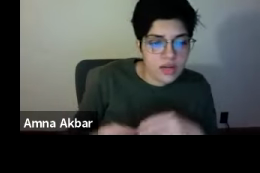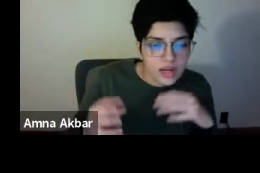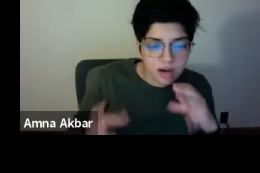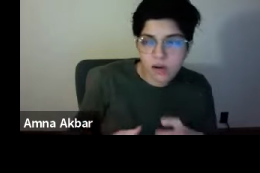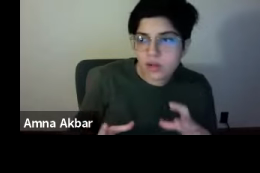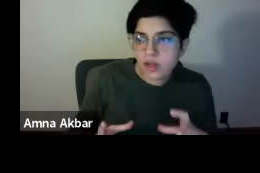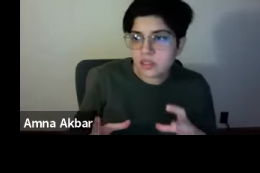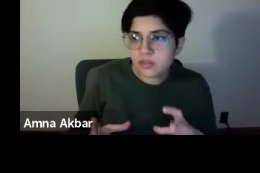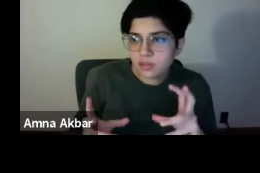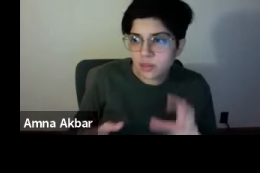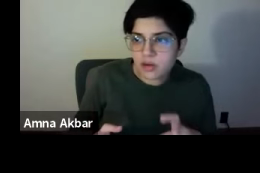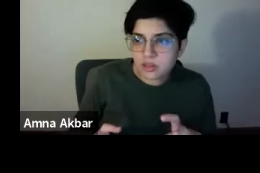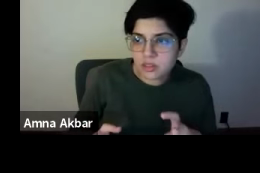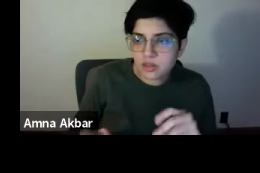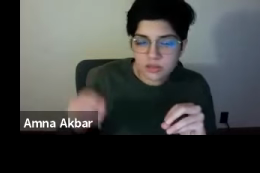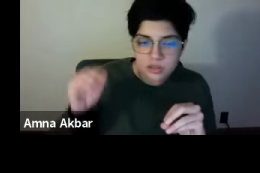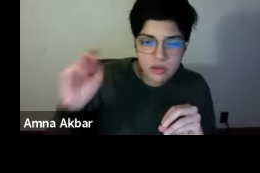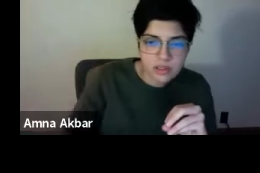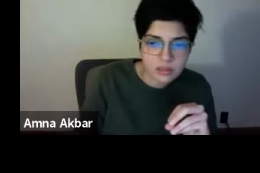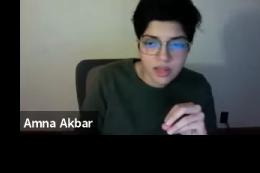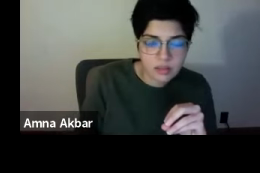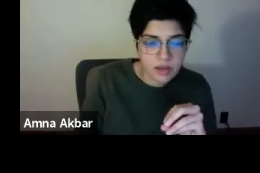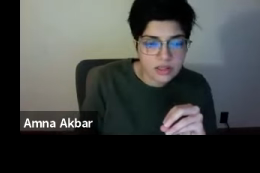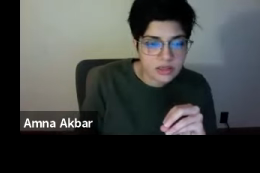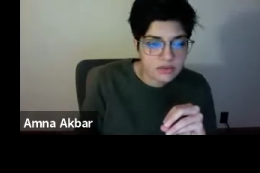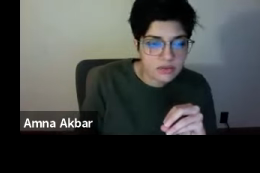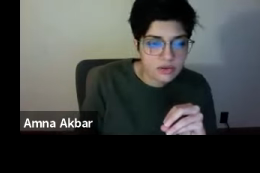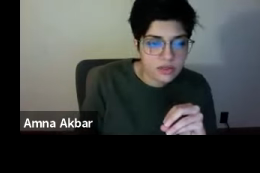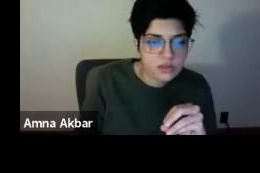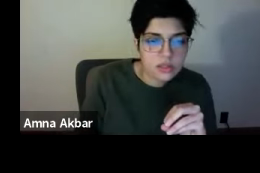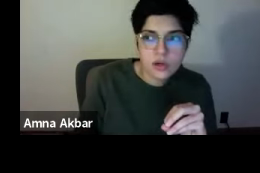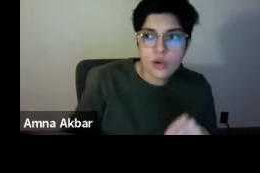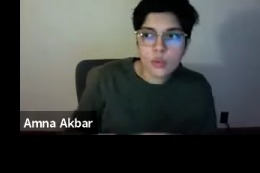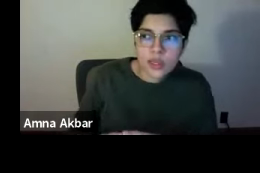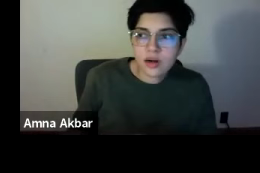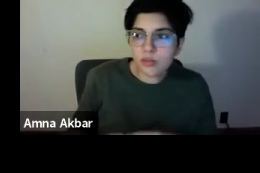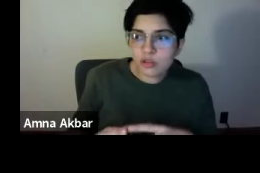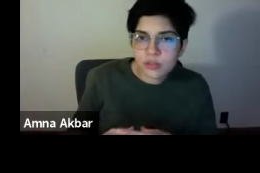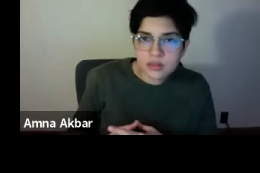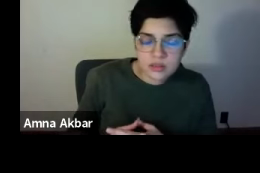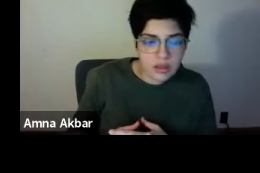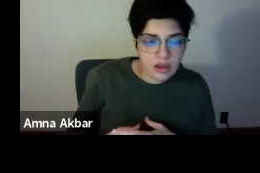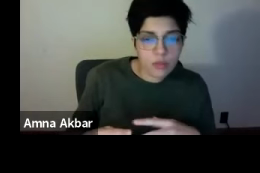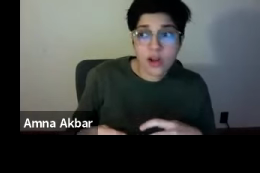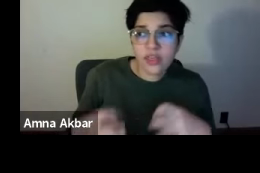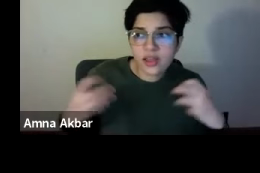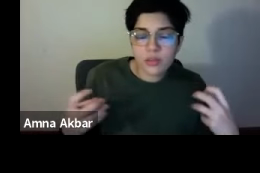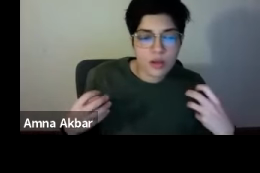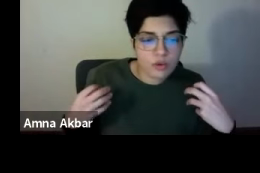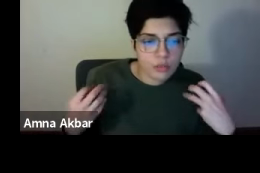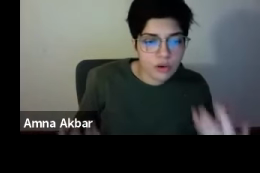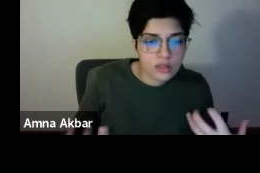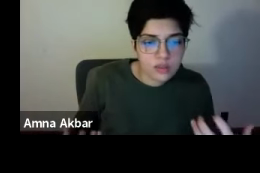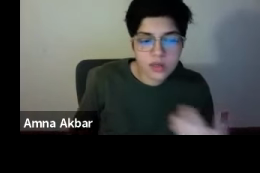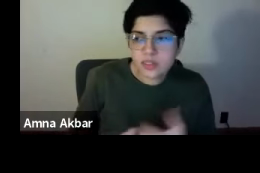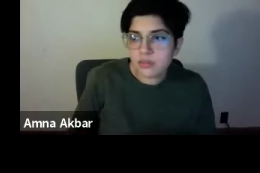the narrow concept of democracy, about just going to the ballot box every 4 years, we in our movements want to think about